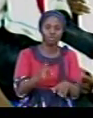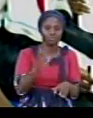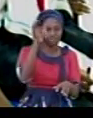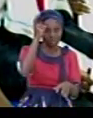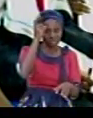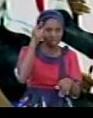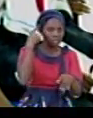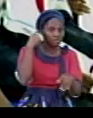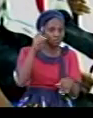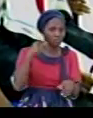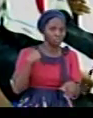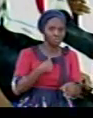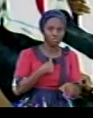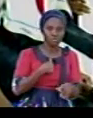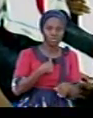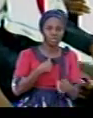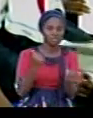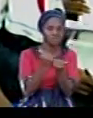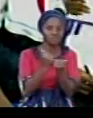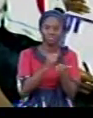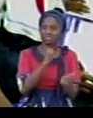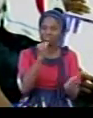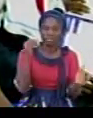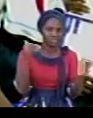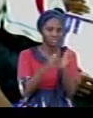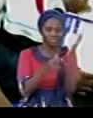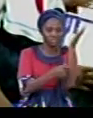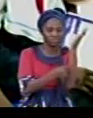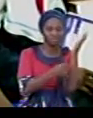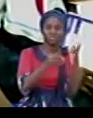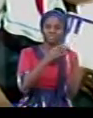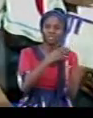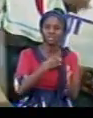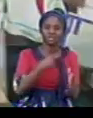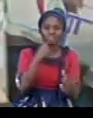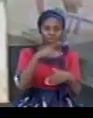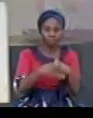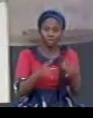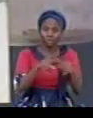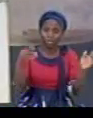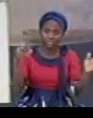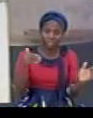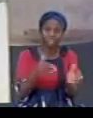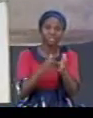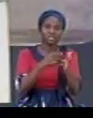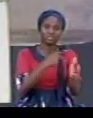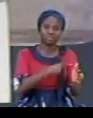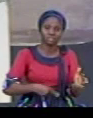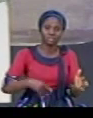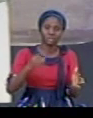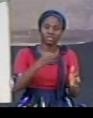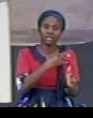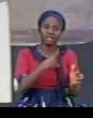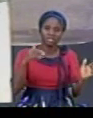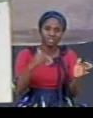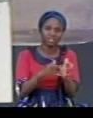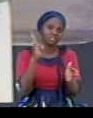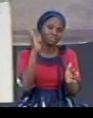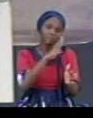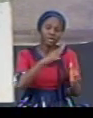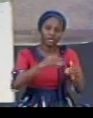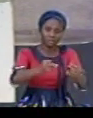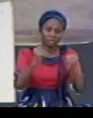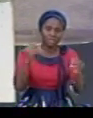not against flesh and blood, but against principalities, against powers, against the rulers of